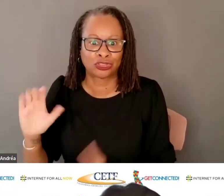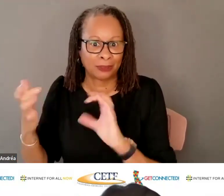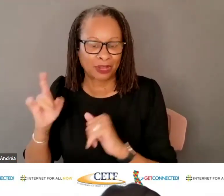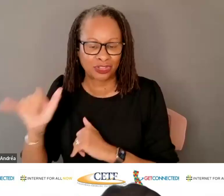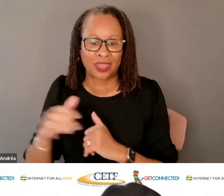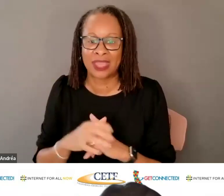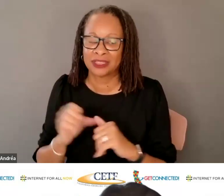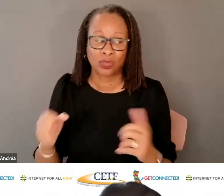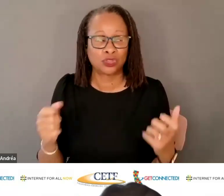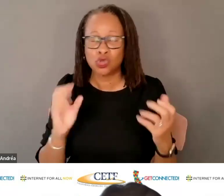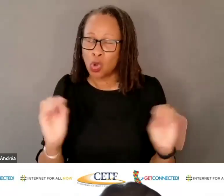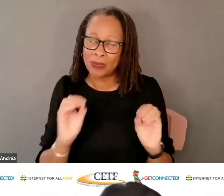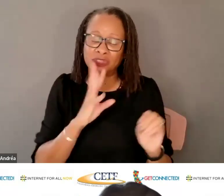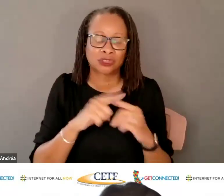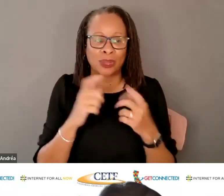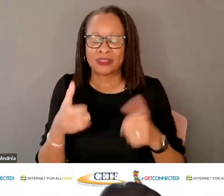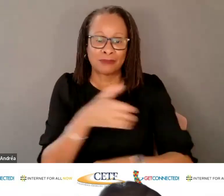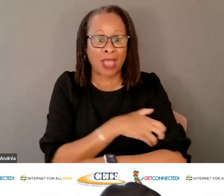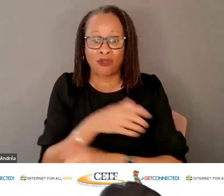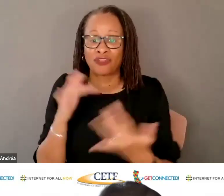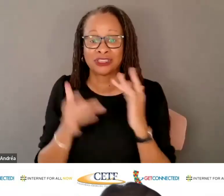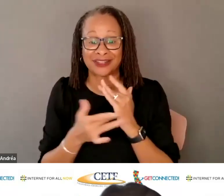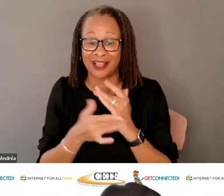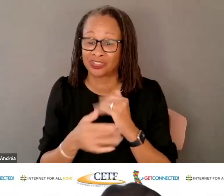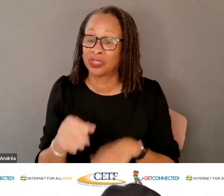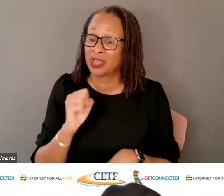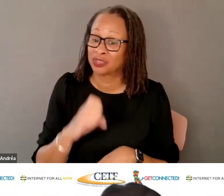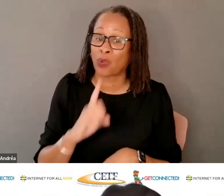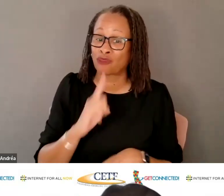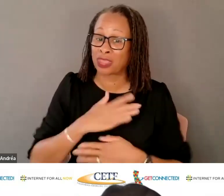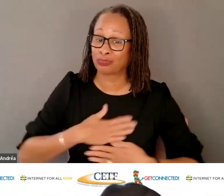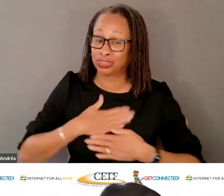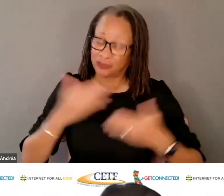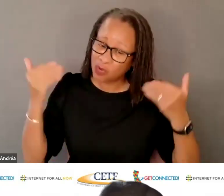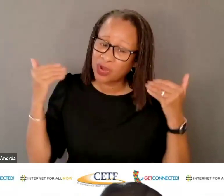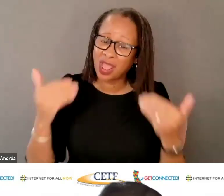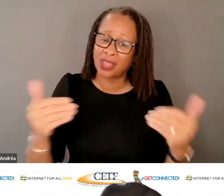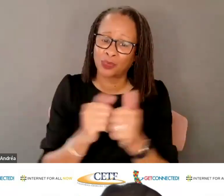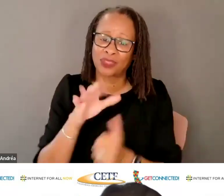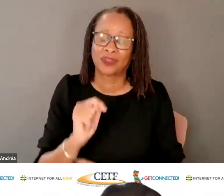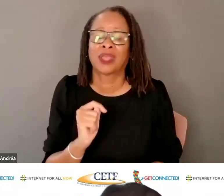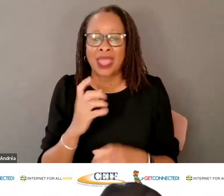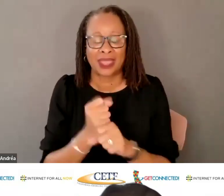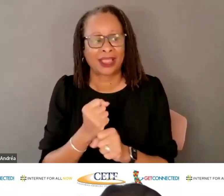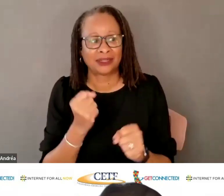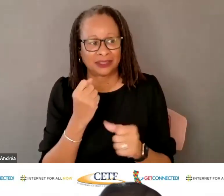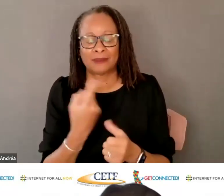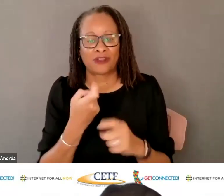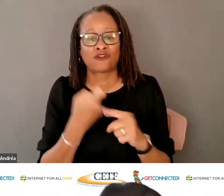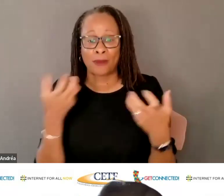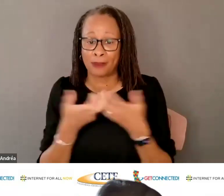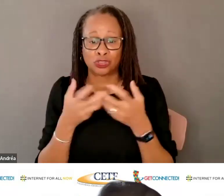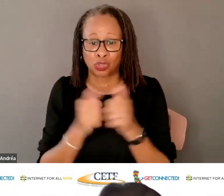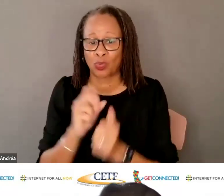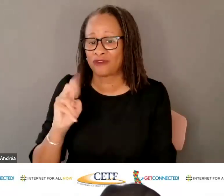powerful technology. So I really appreciate that you have forged ahead with this and really have gotten something out of this merger. And